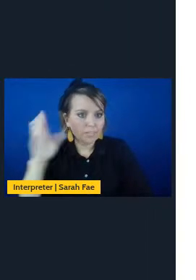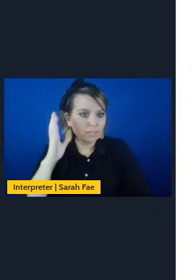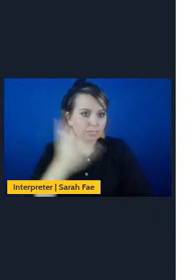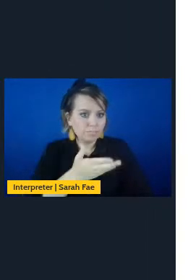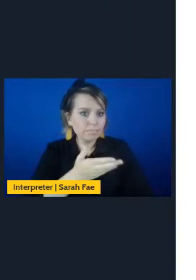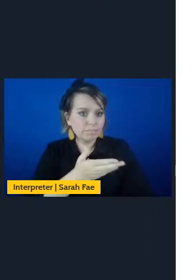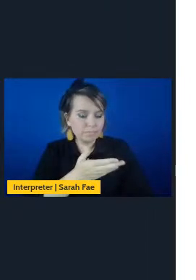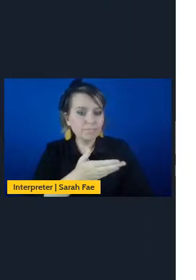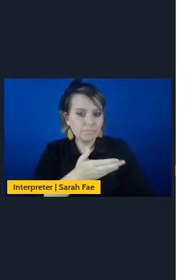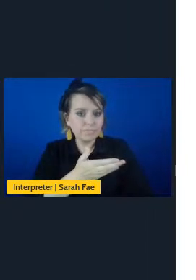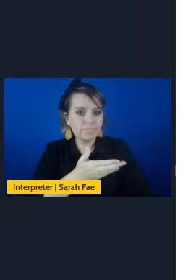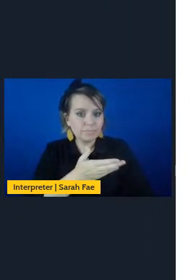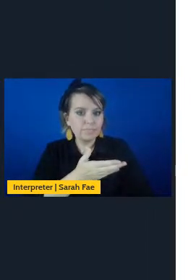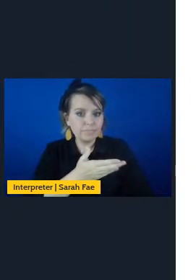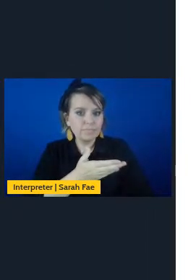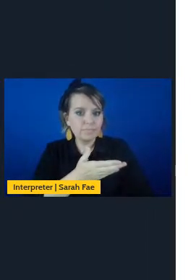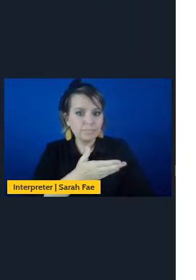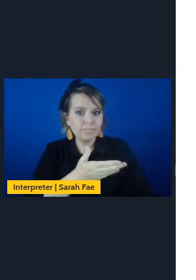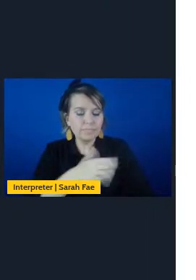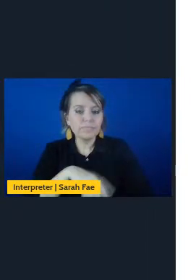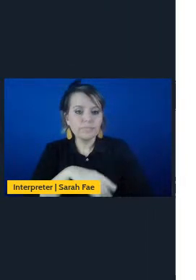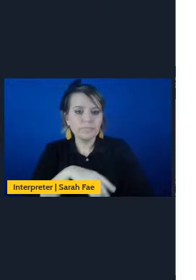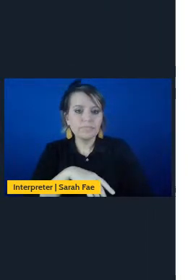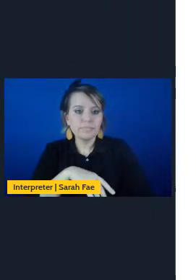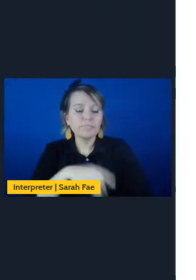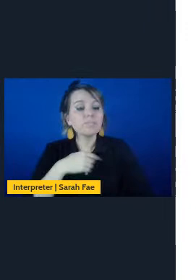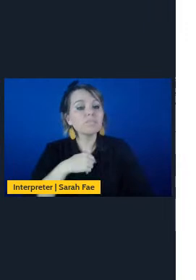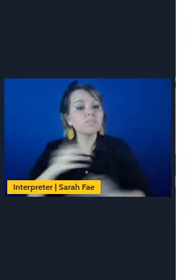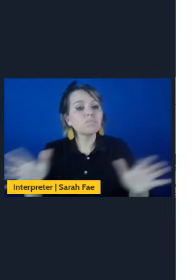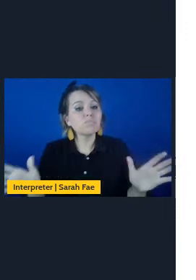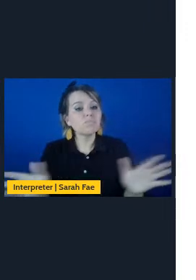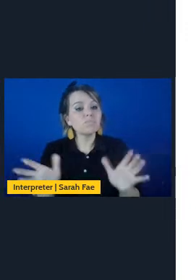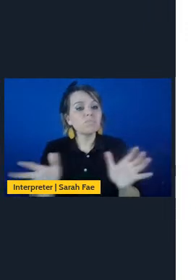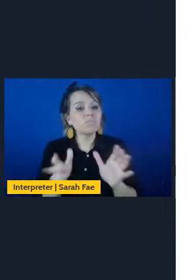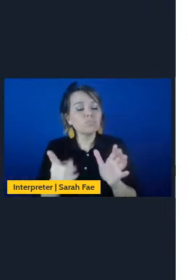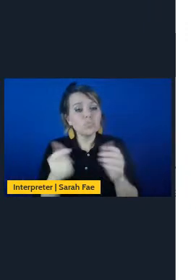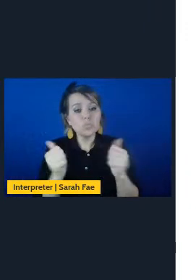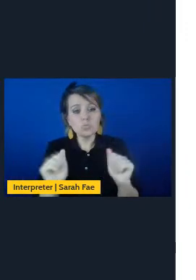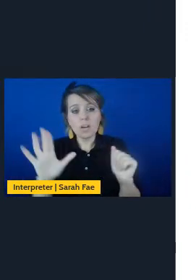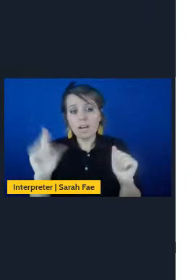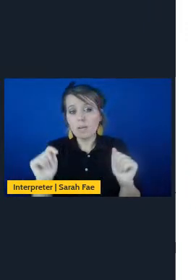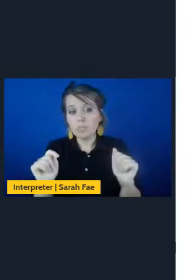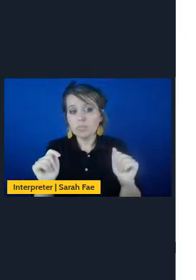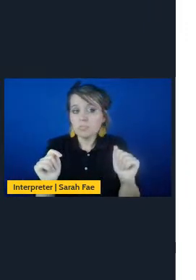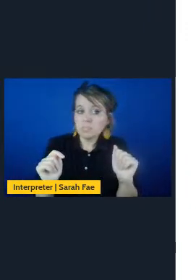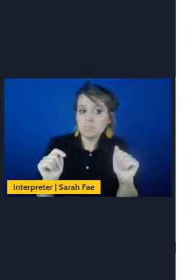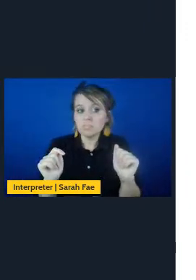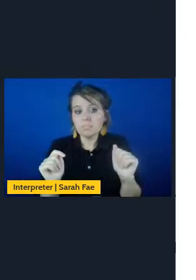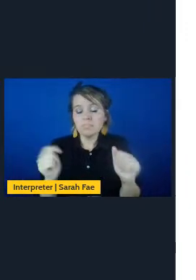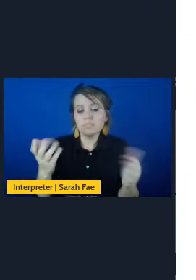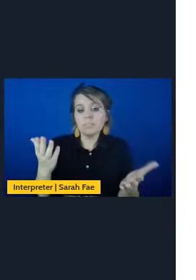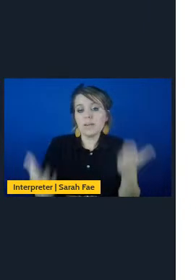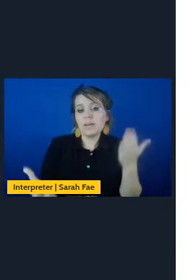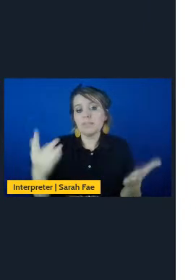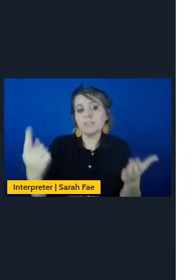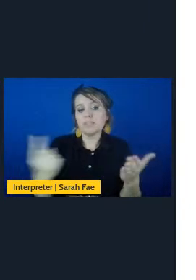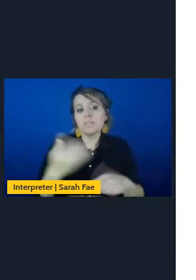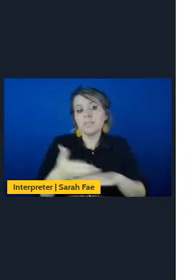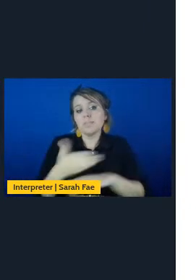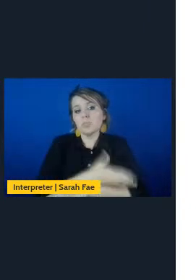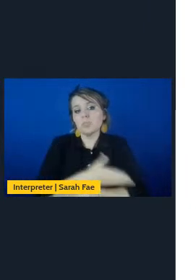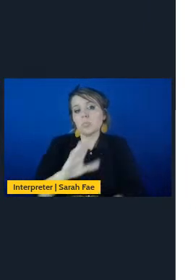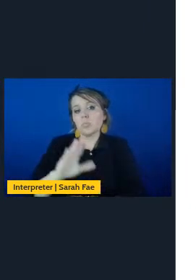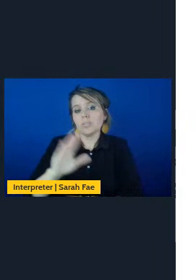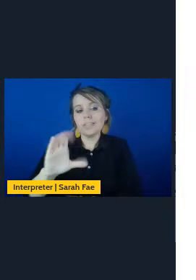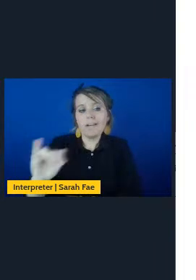the Node and Python. I encourage you to try it out. Maybe that's something that will improve your CI/CD